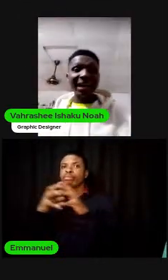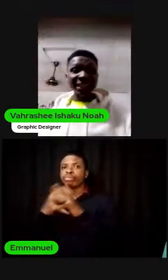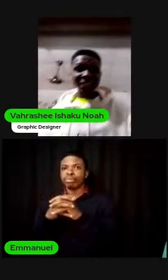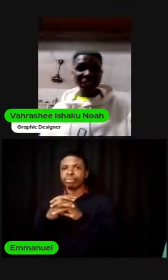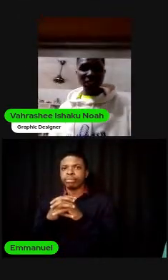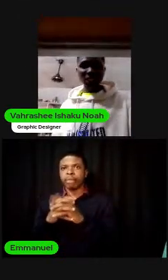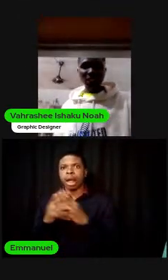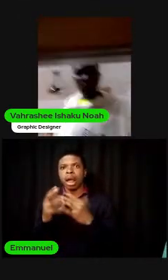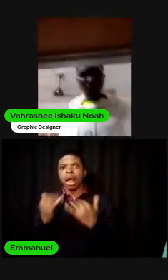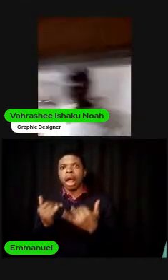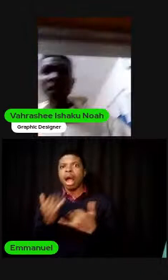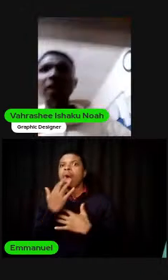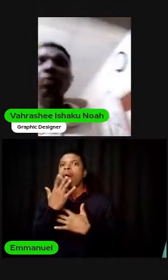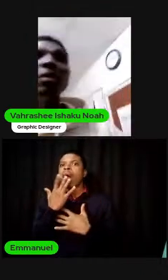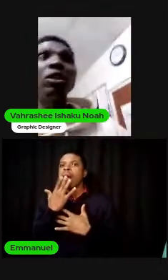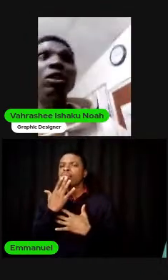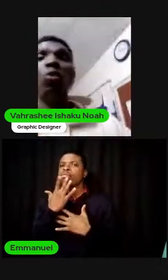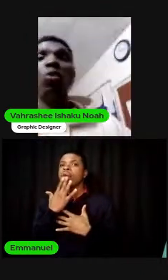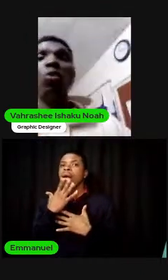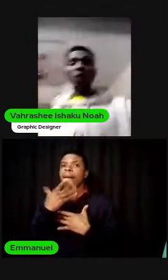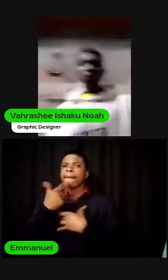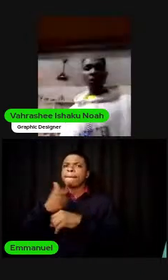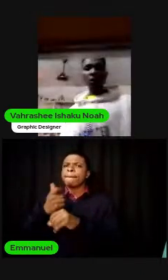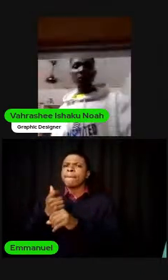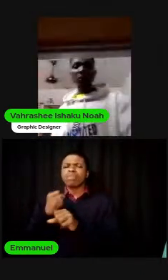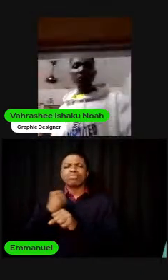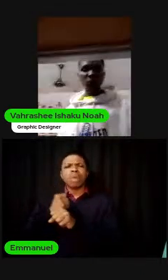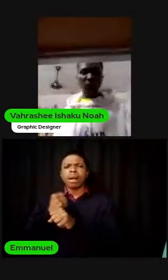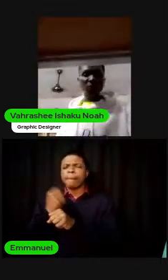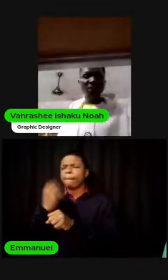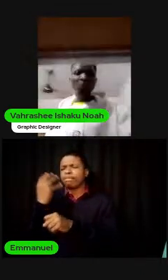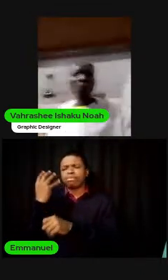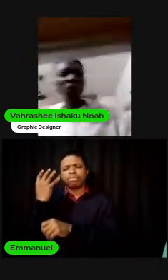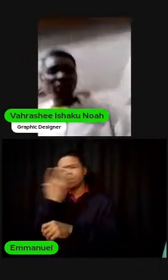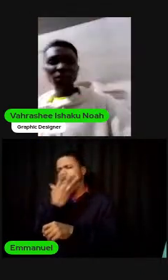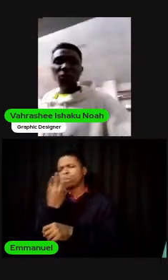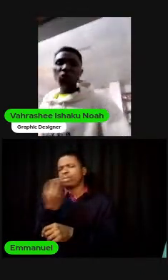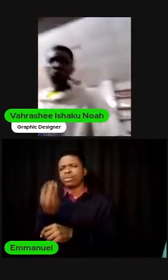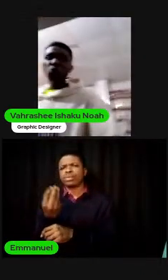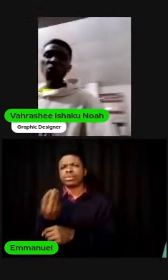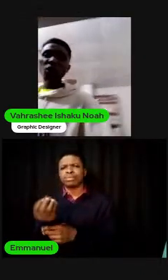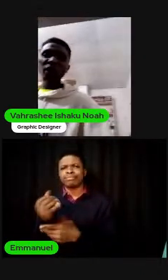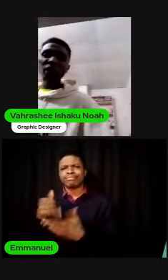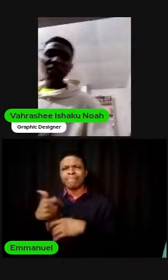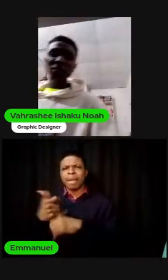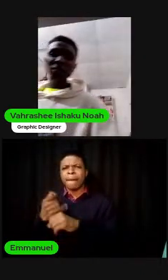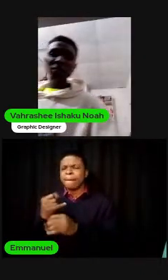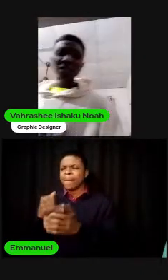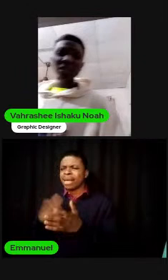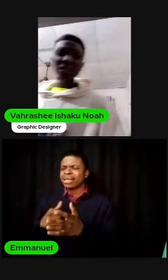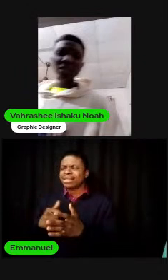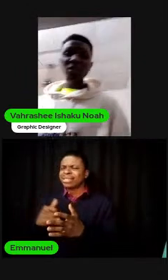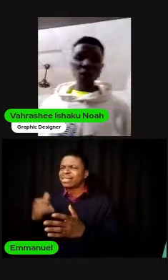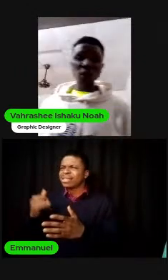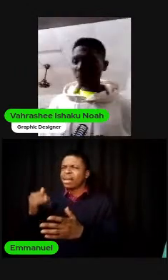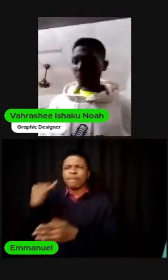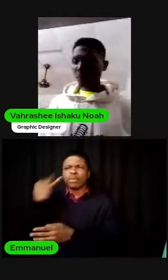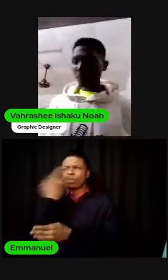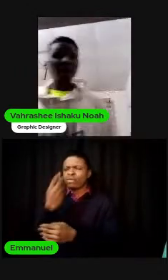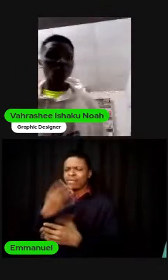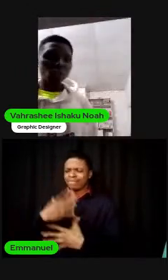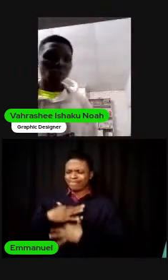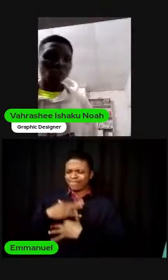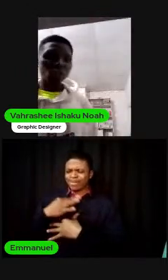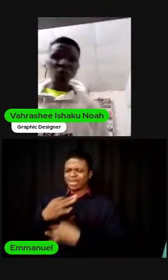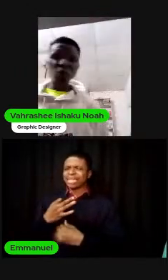and catchy. It makes work look beautiful. It makes the world, not just work, it makes the world